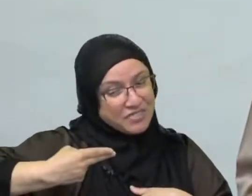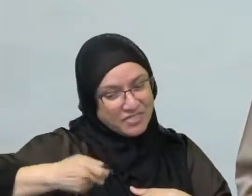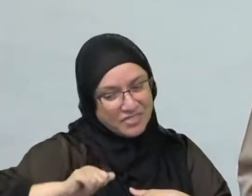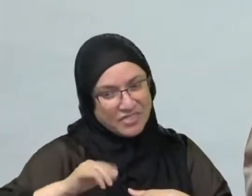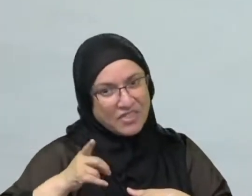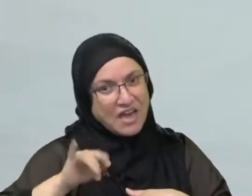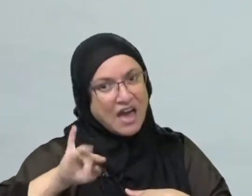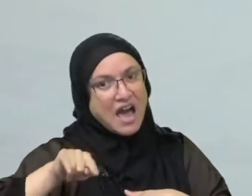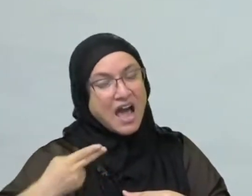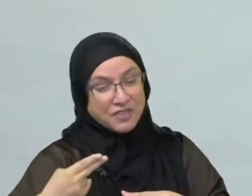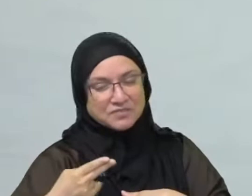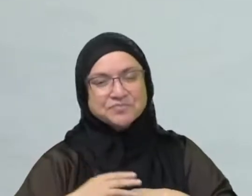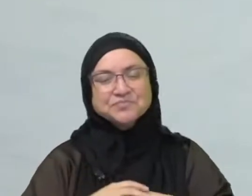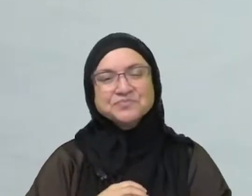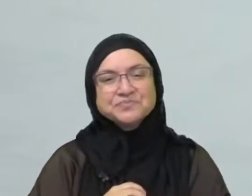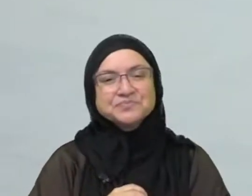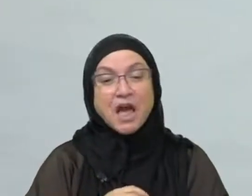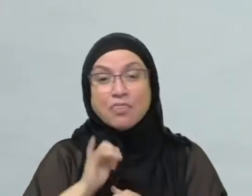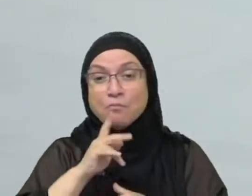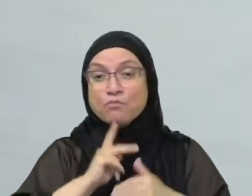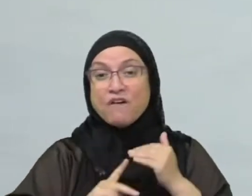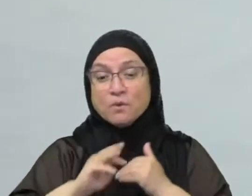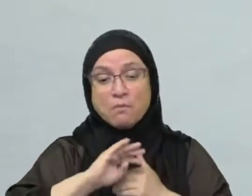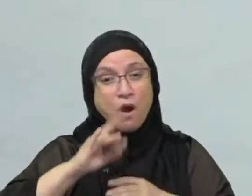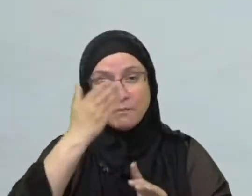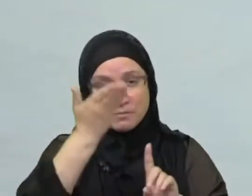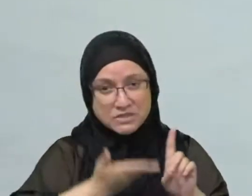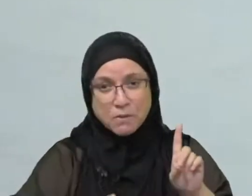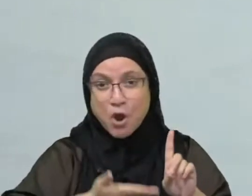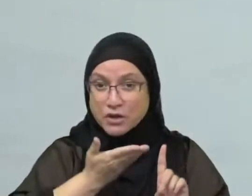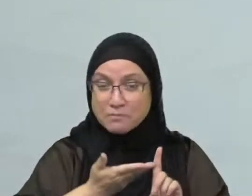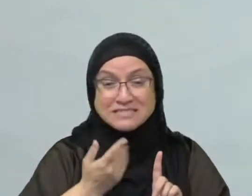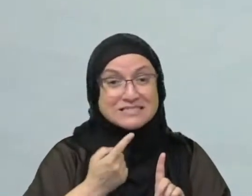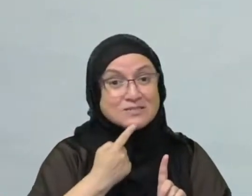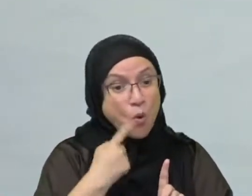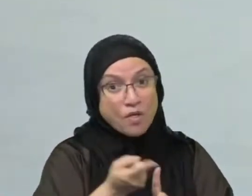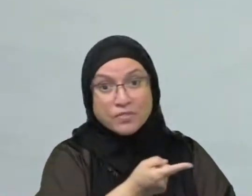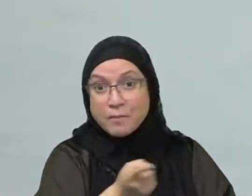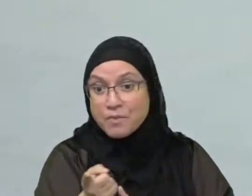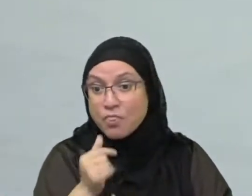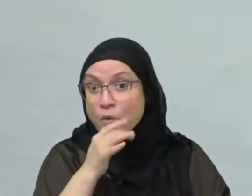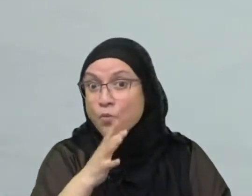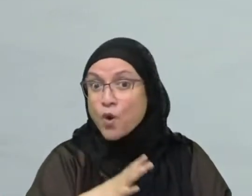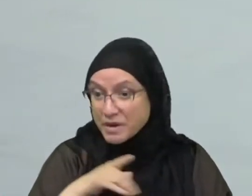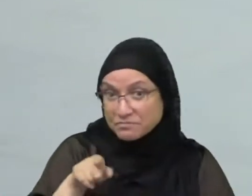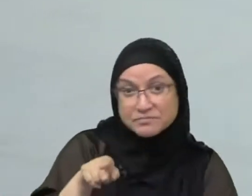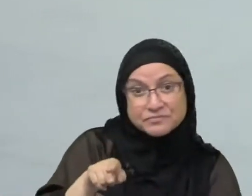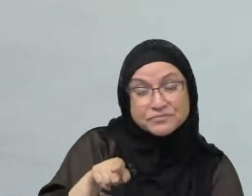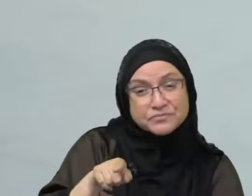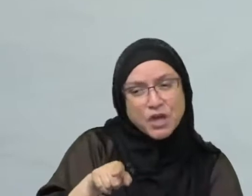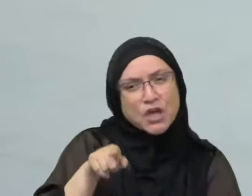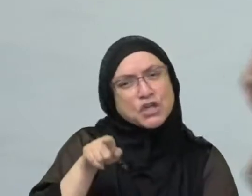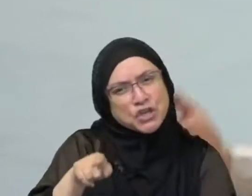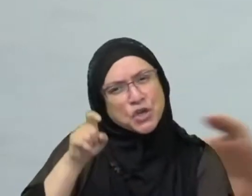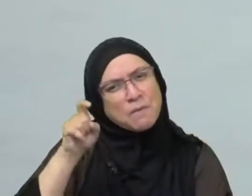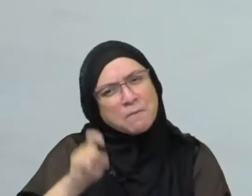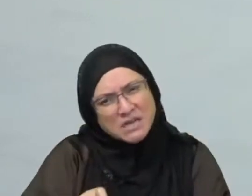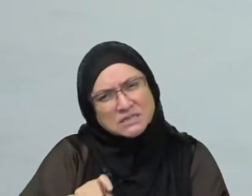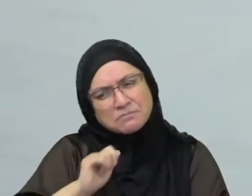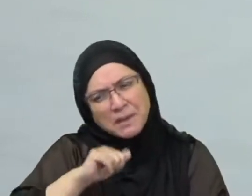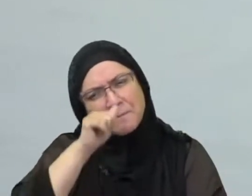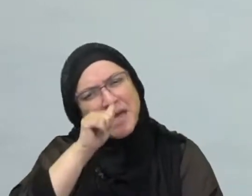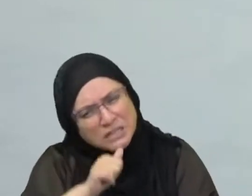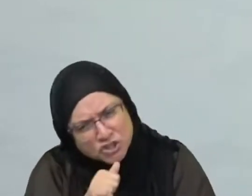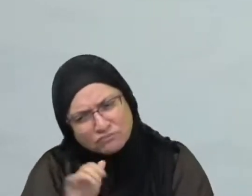Patience is at the first strike. What does that look like as a community? When a community is hit hard, what it looks